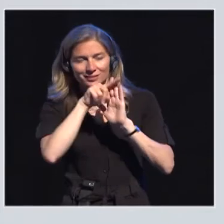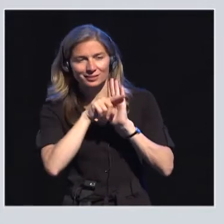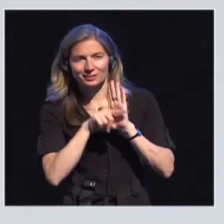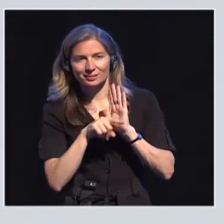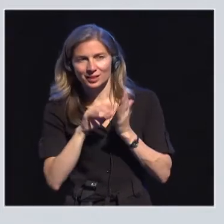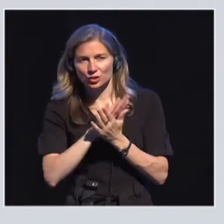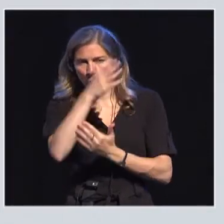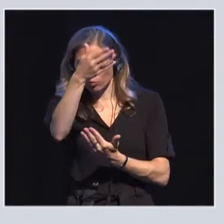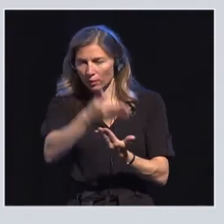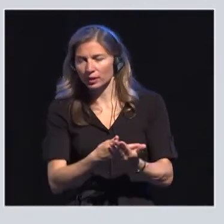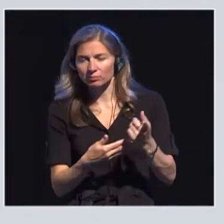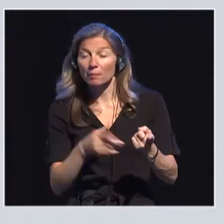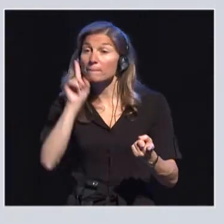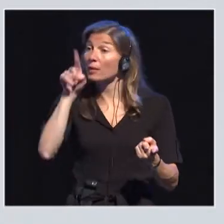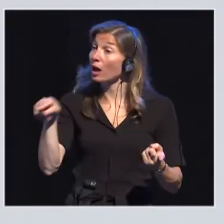whole Commission